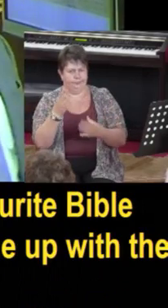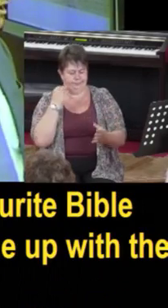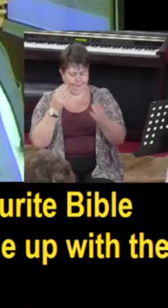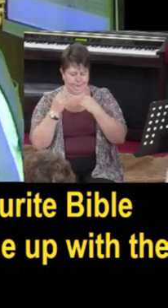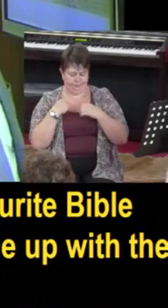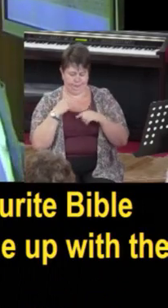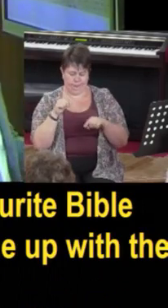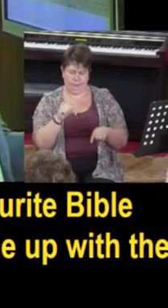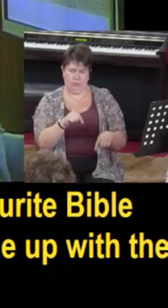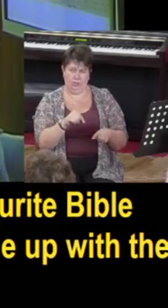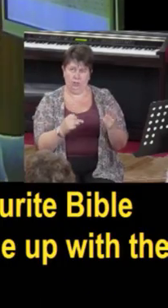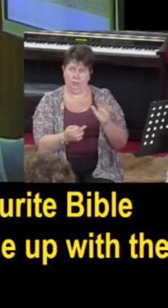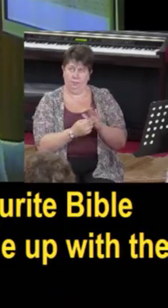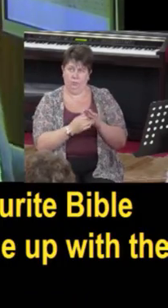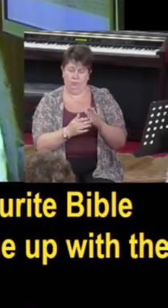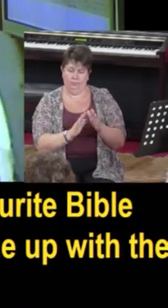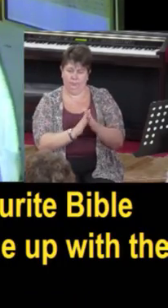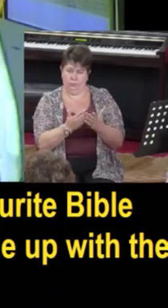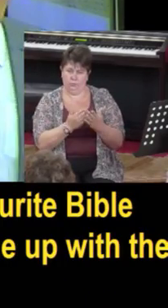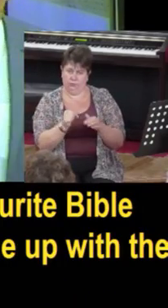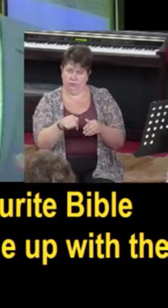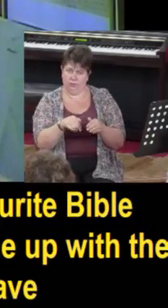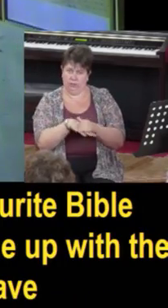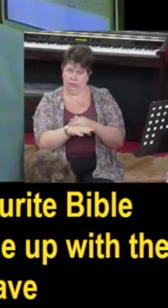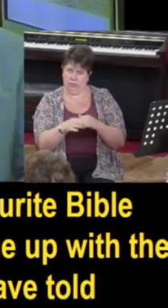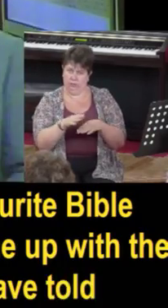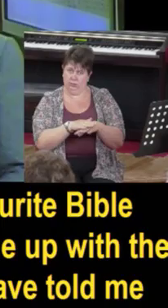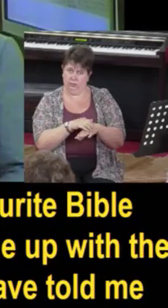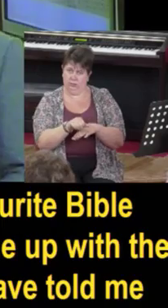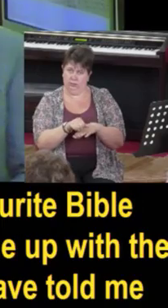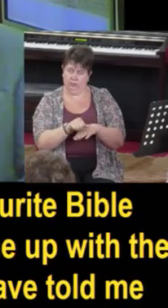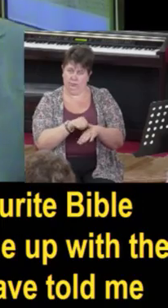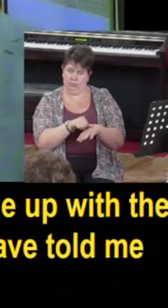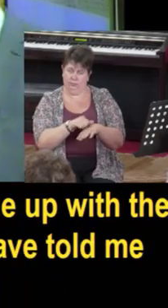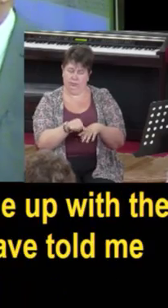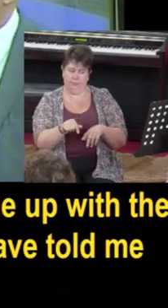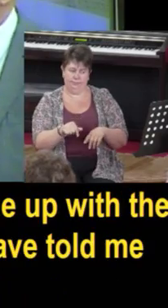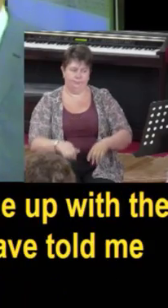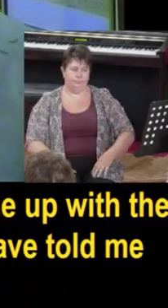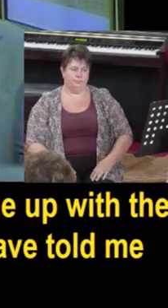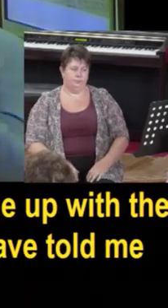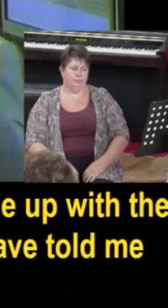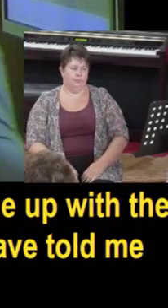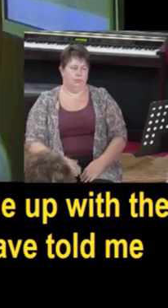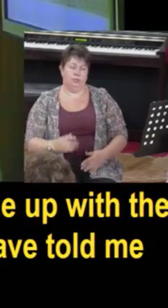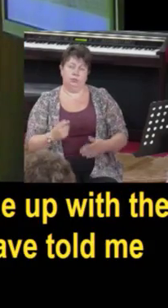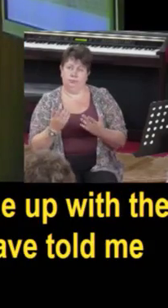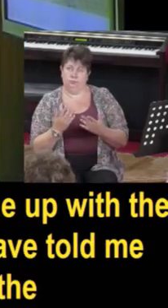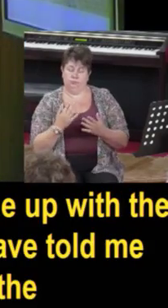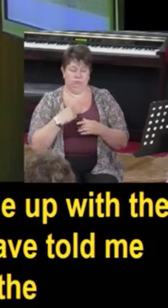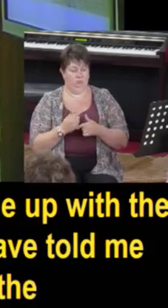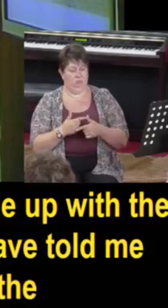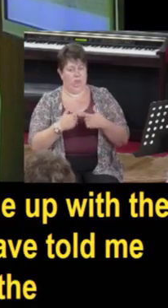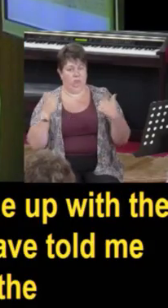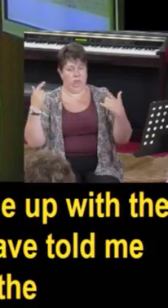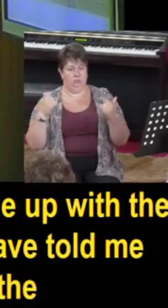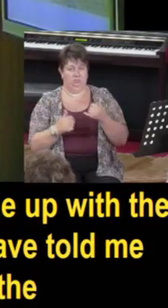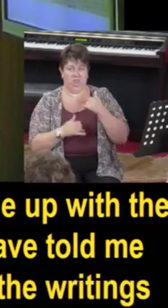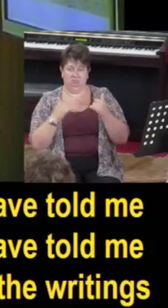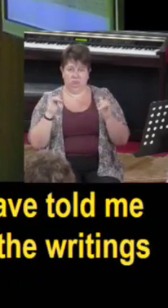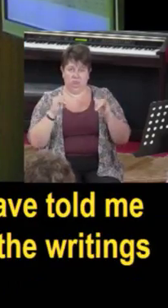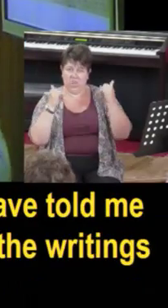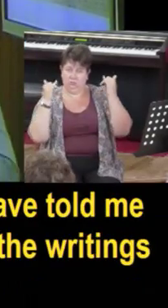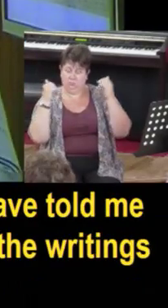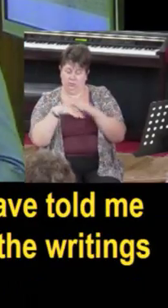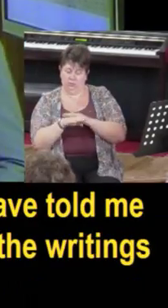precious the particular writings in this book have become to them. There are times of celebration in the book, and there are